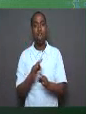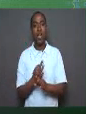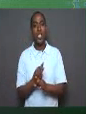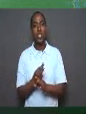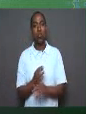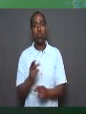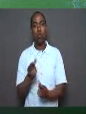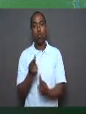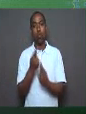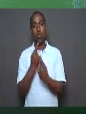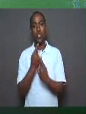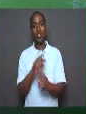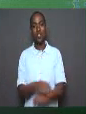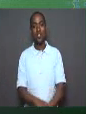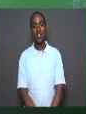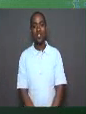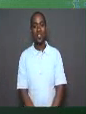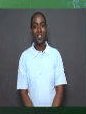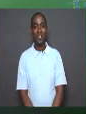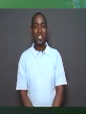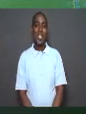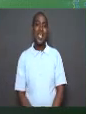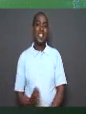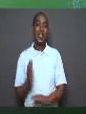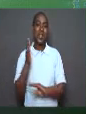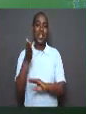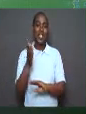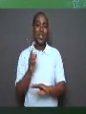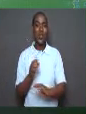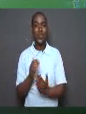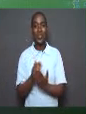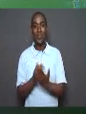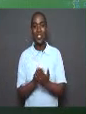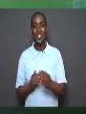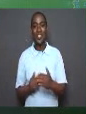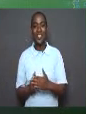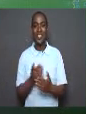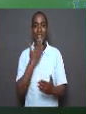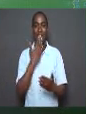and functions of proteins. Until next